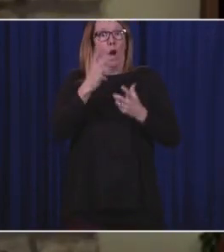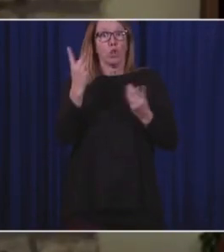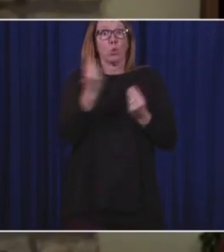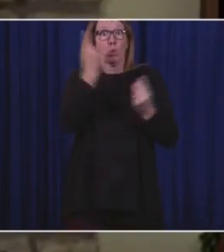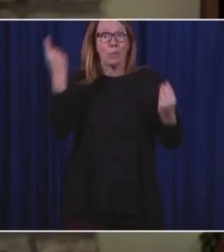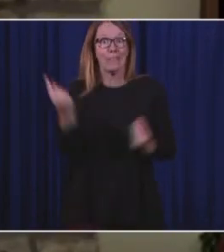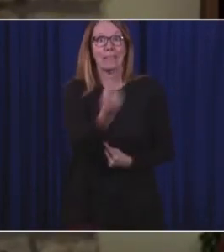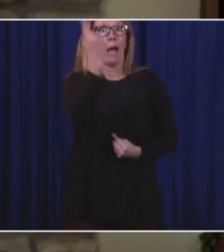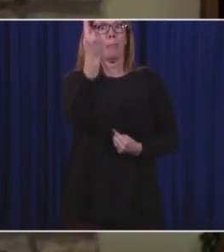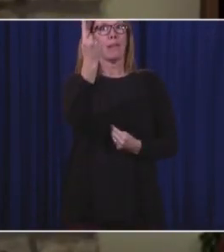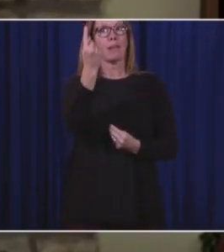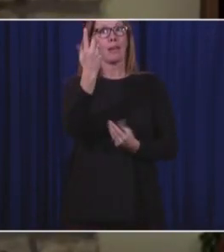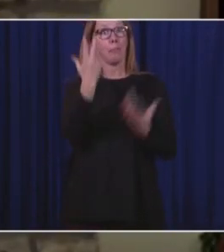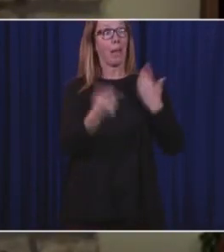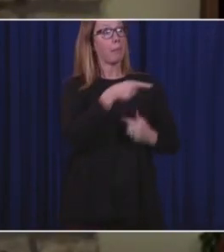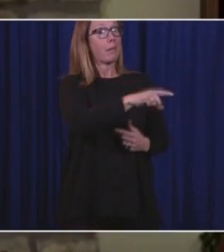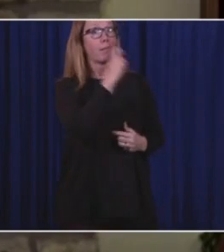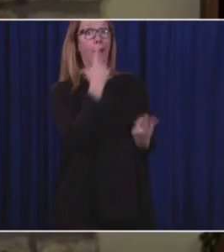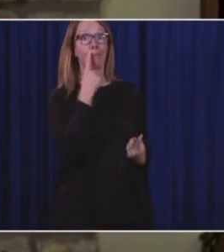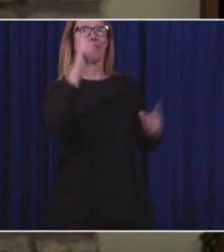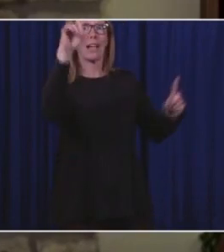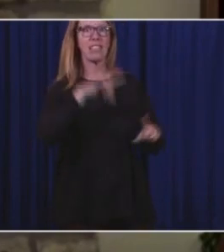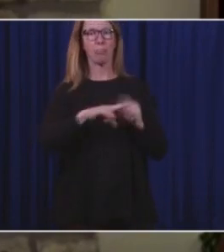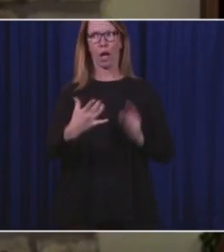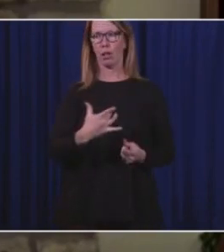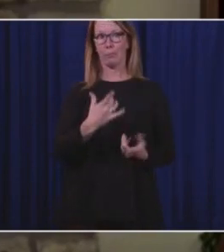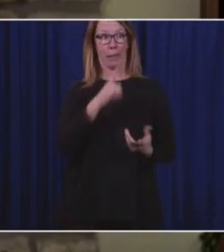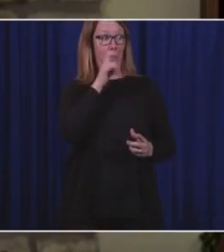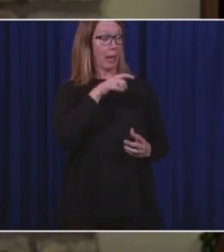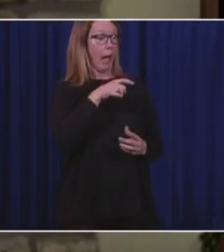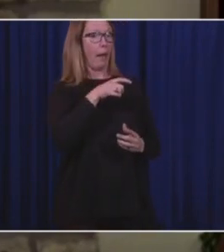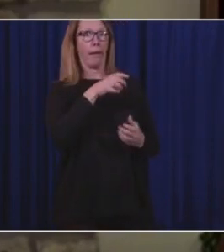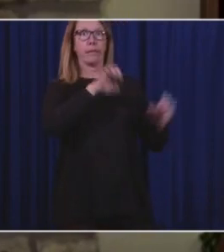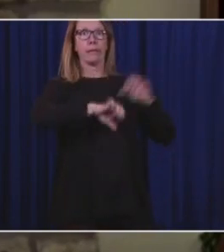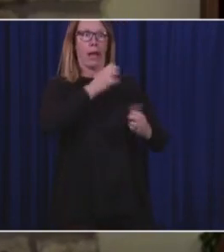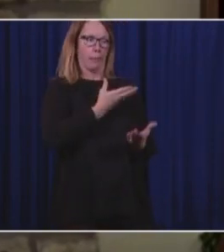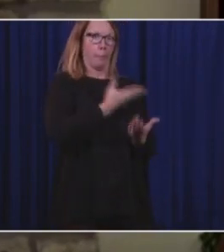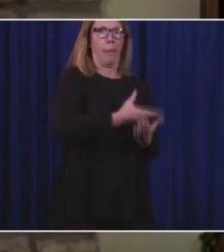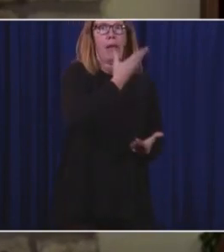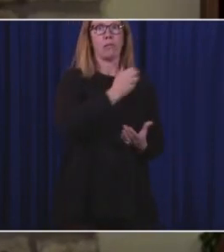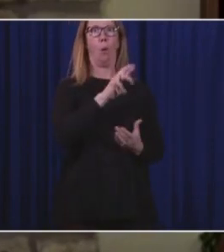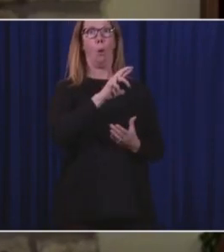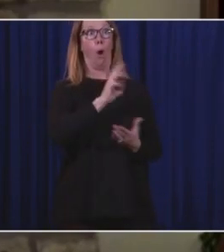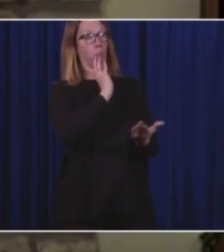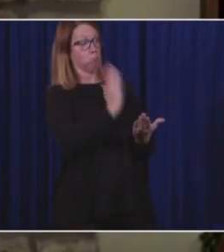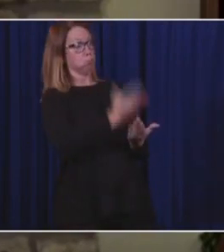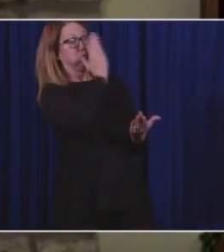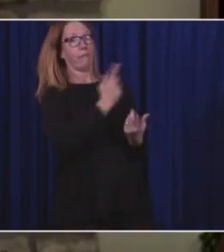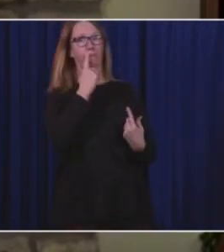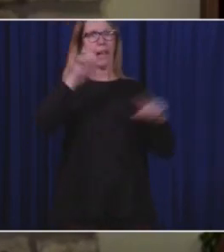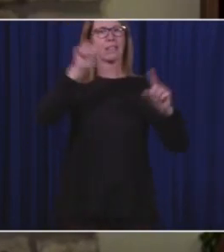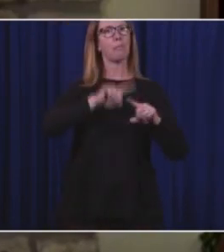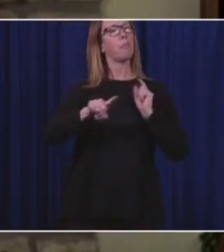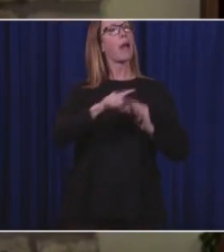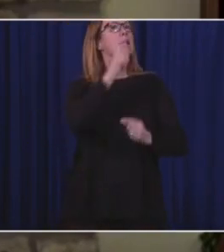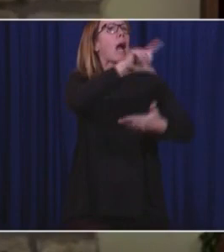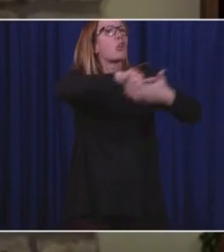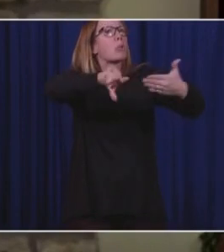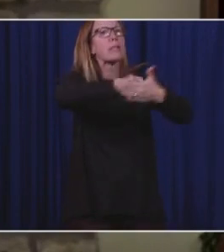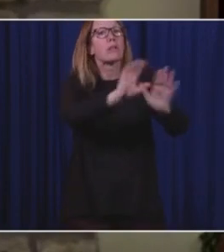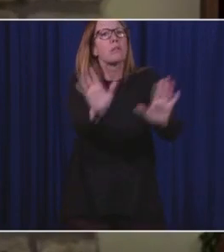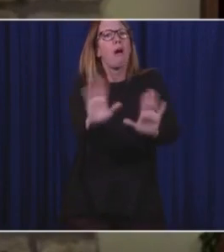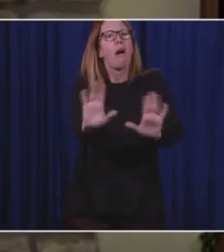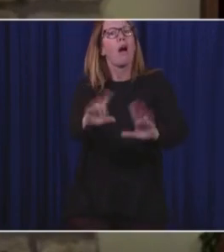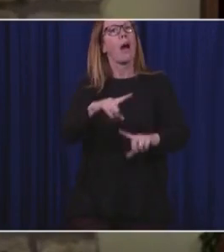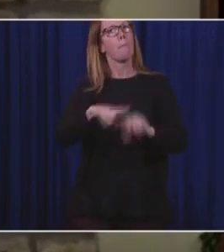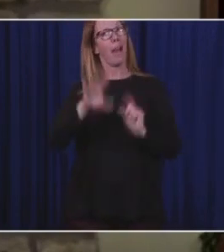spread, even if it might not be the most scientifically based or proven to be effective? And that's not a criticism, because that's